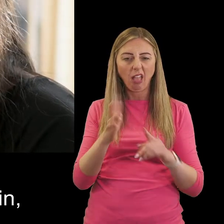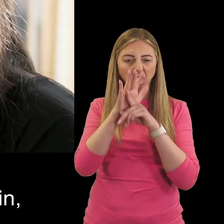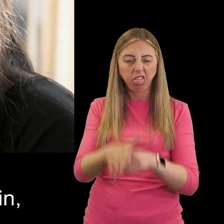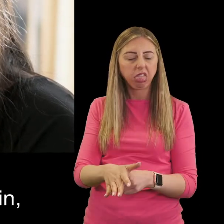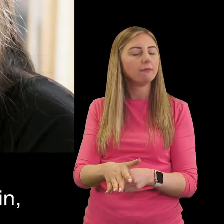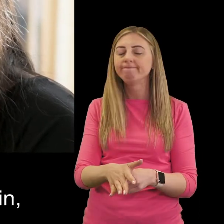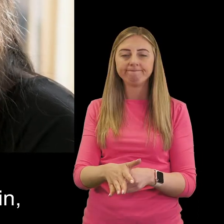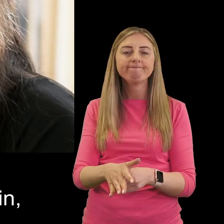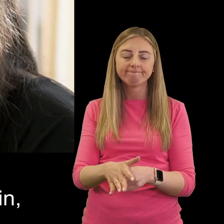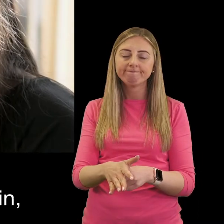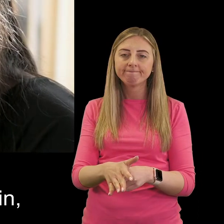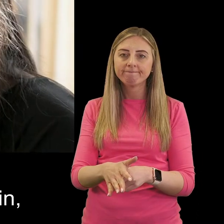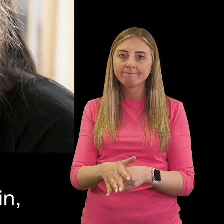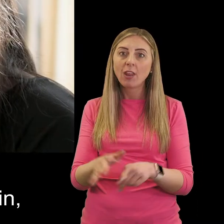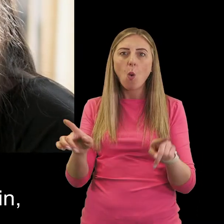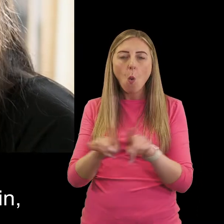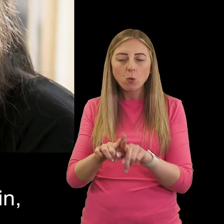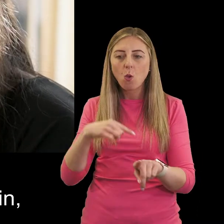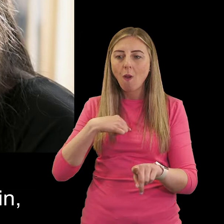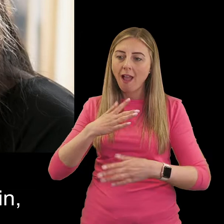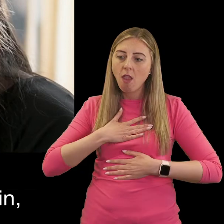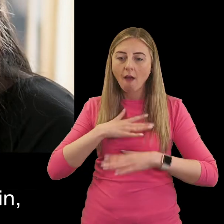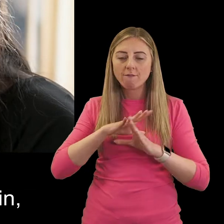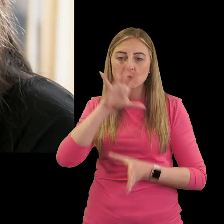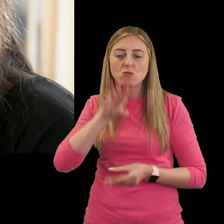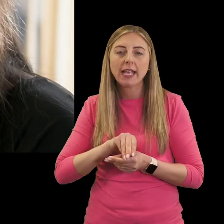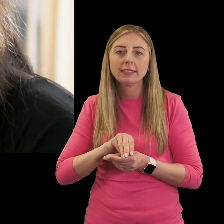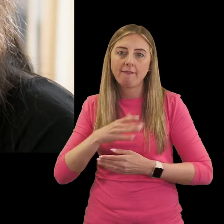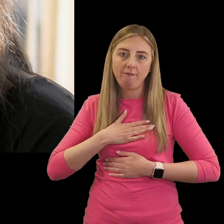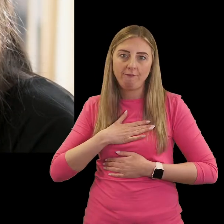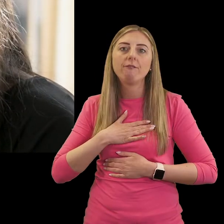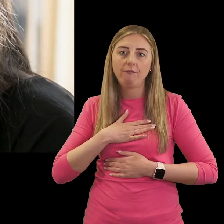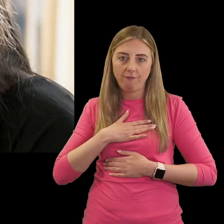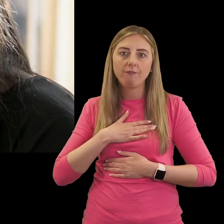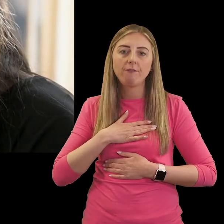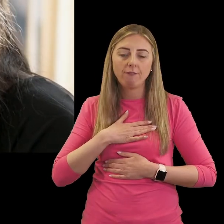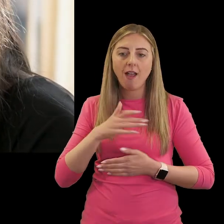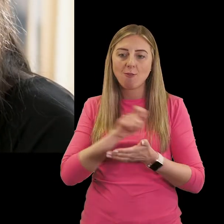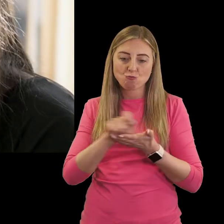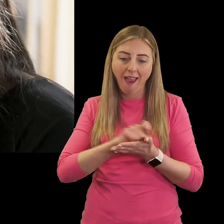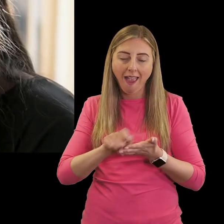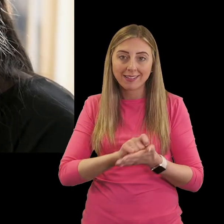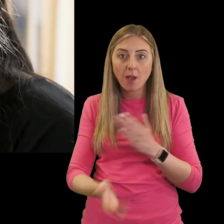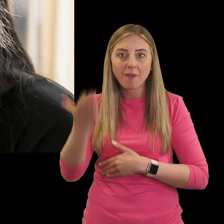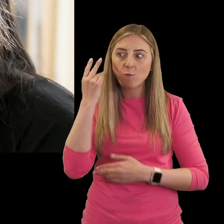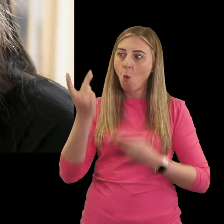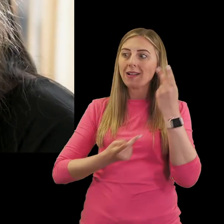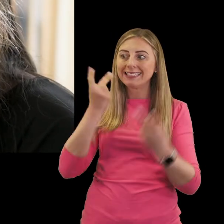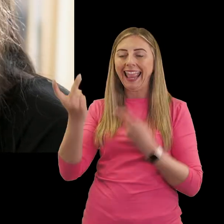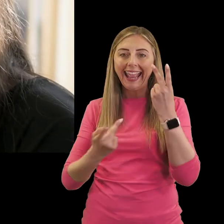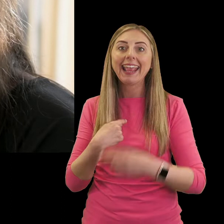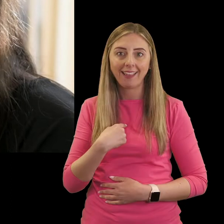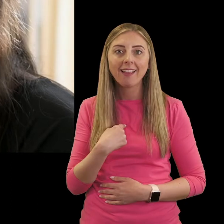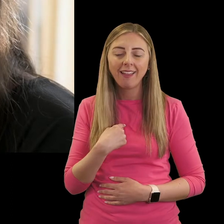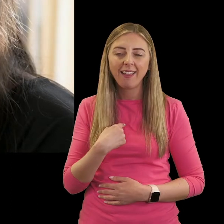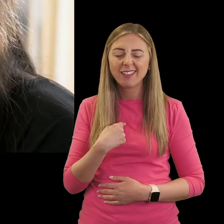Beyond that, I do have like creative outlets, things that I'm really interested in. I write. I used to sing, not